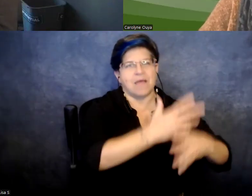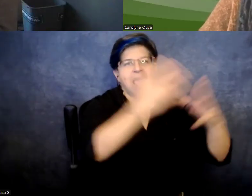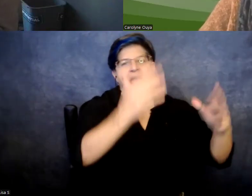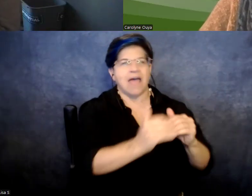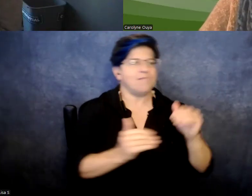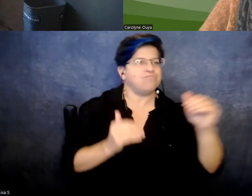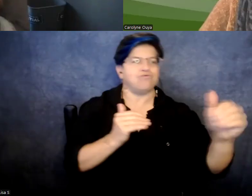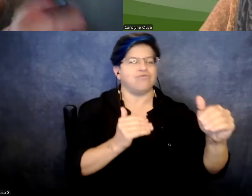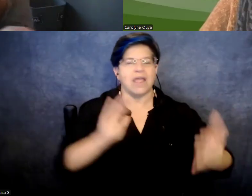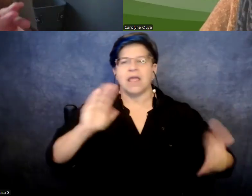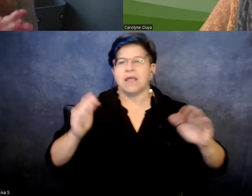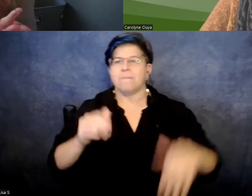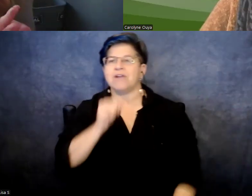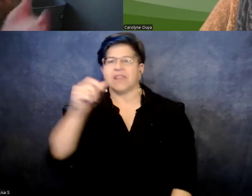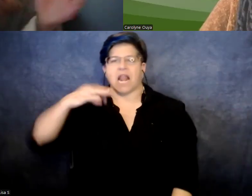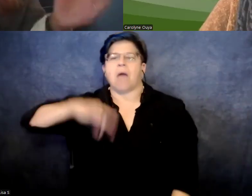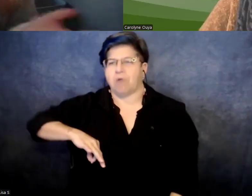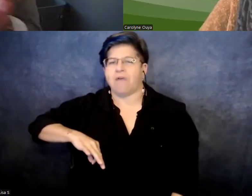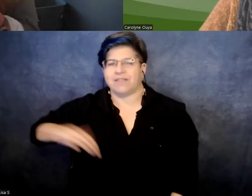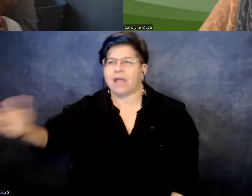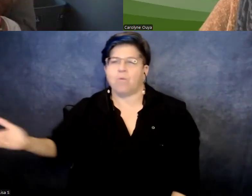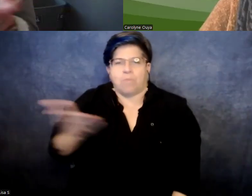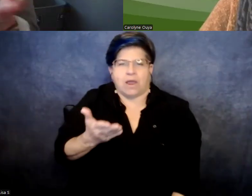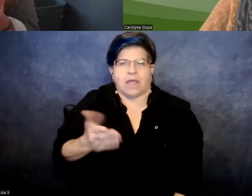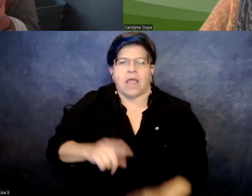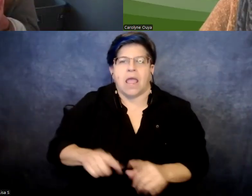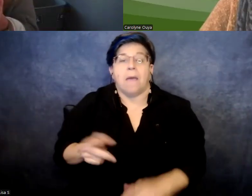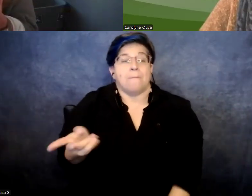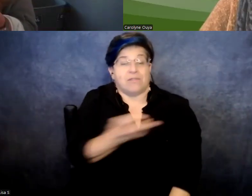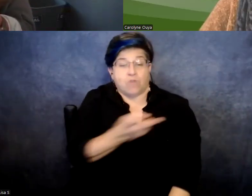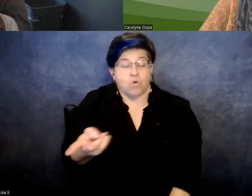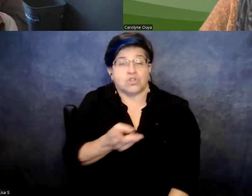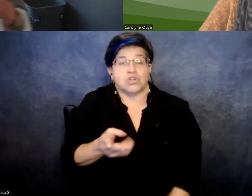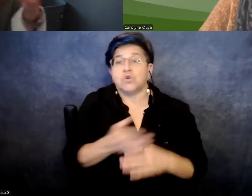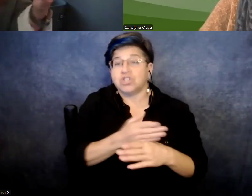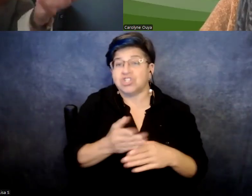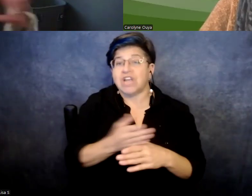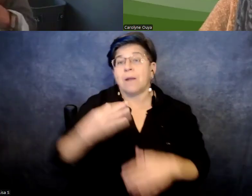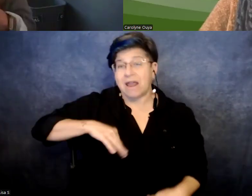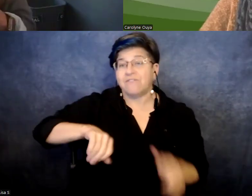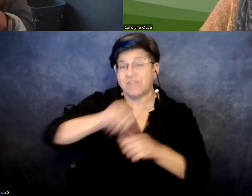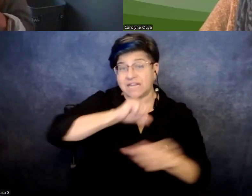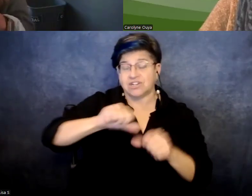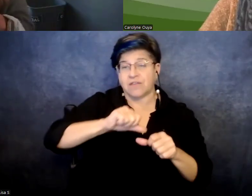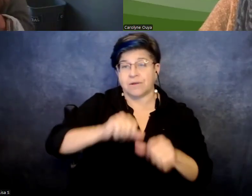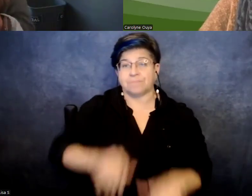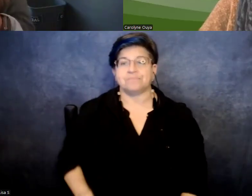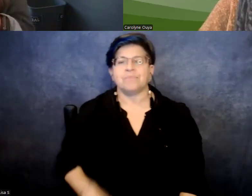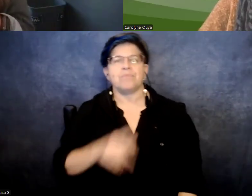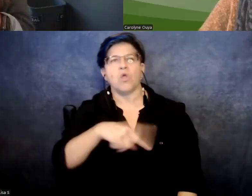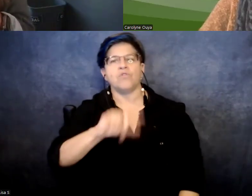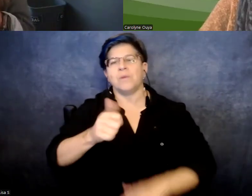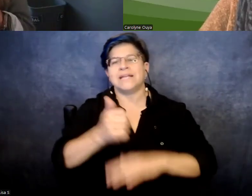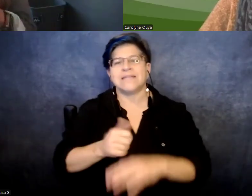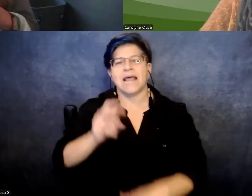our nonprofit that we're rolling in. But they mutually benefit from each other. And so there's memorandums of understanding that can be put